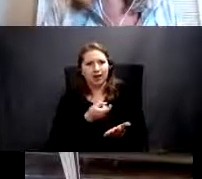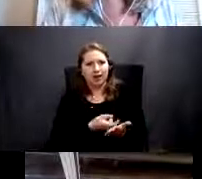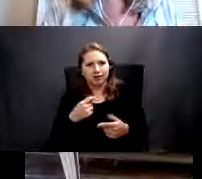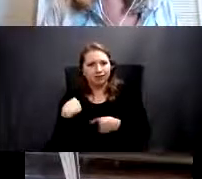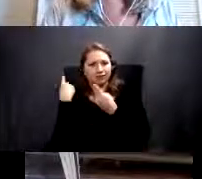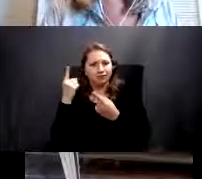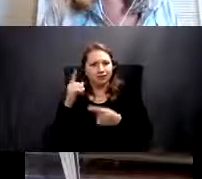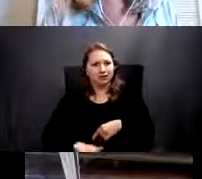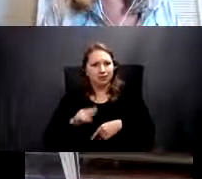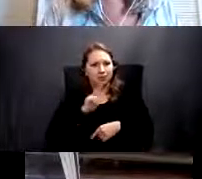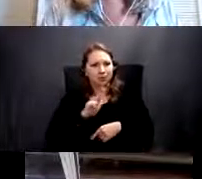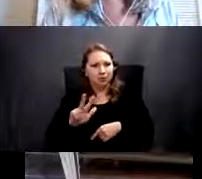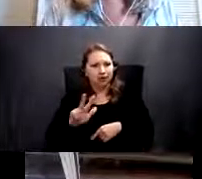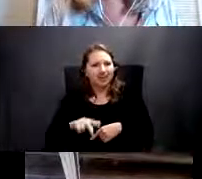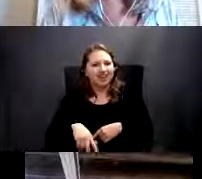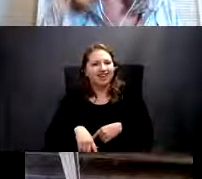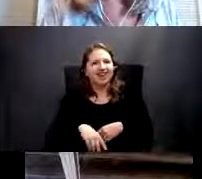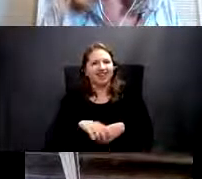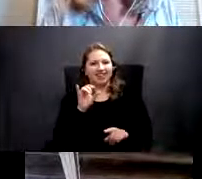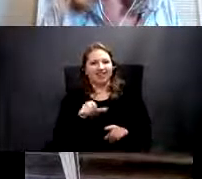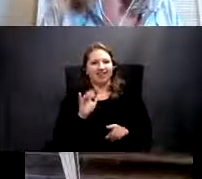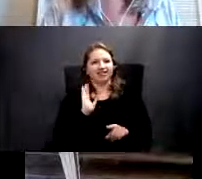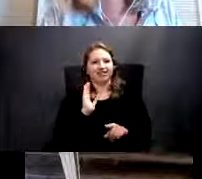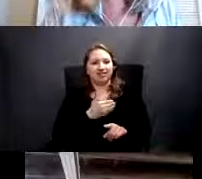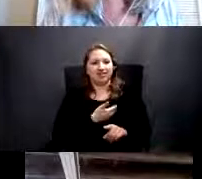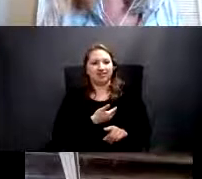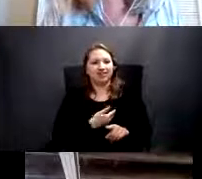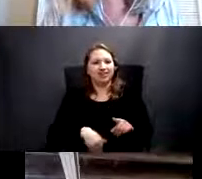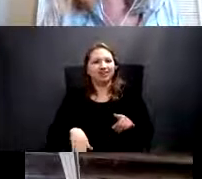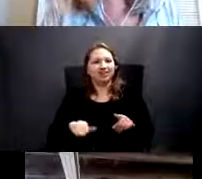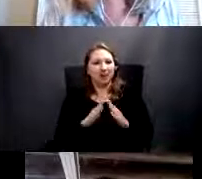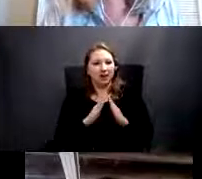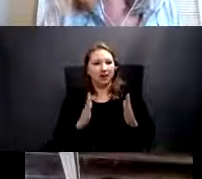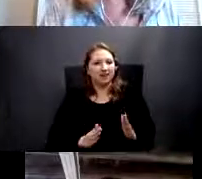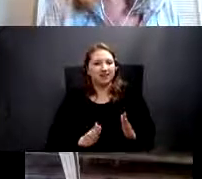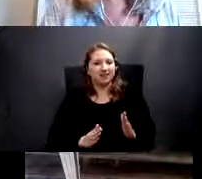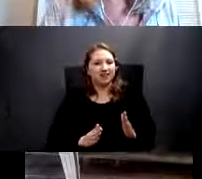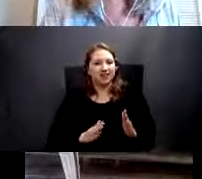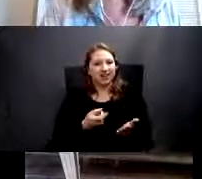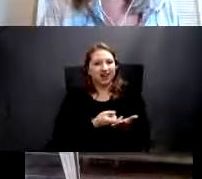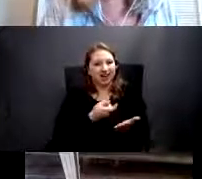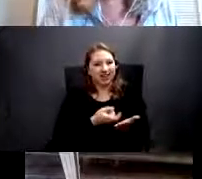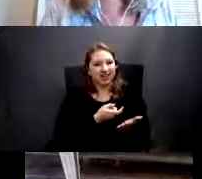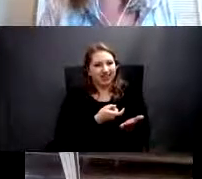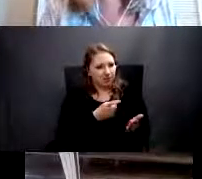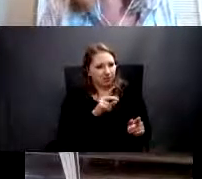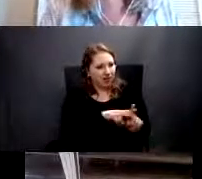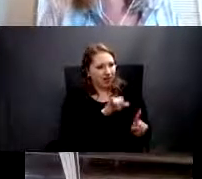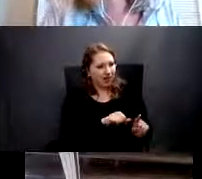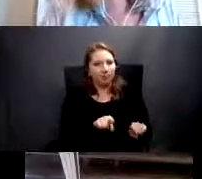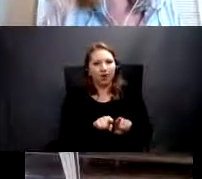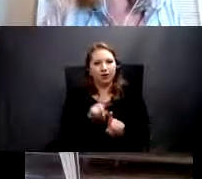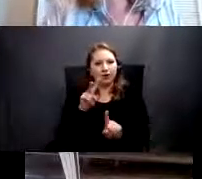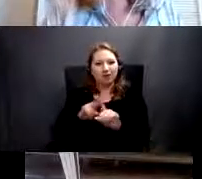just, it's kind of the thing in our house all the time, but it's usually around hockey, and we've turned it into life as well. So I love it.